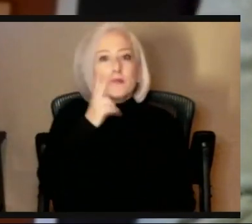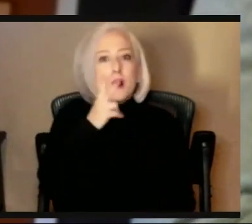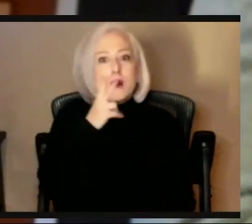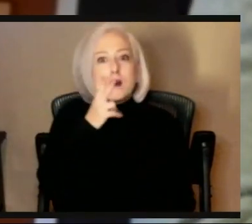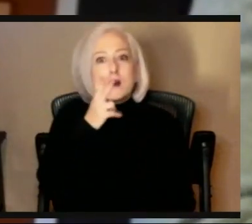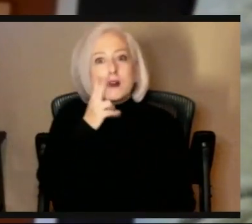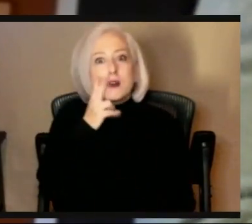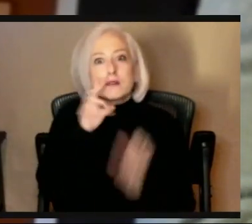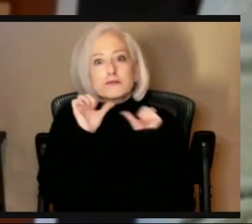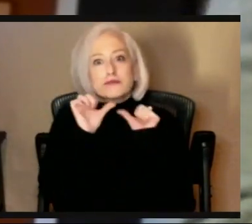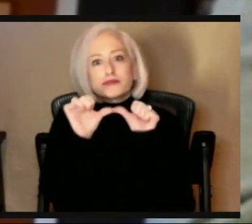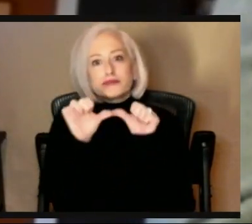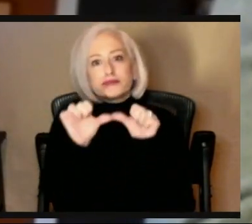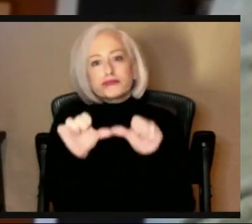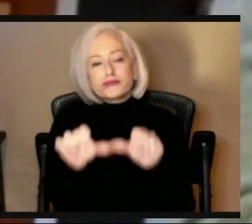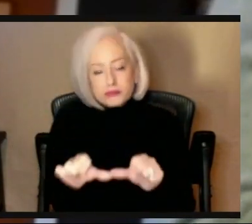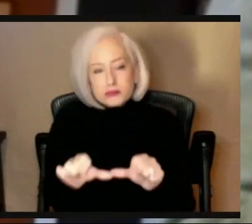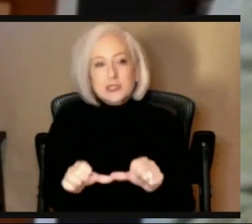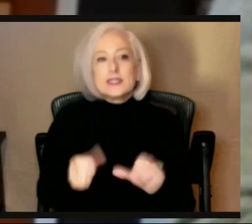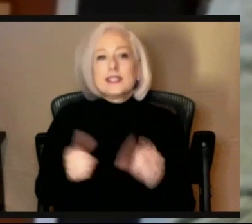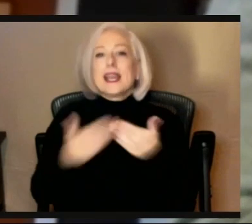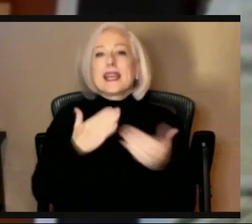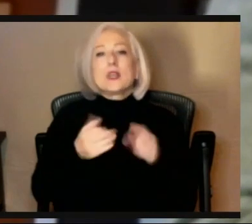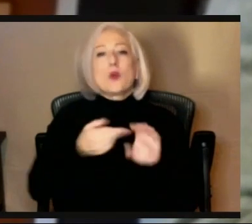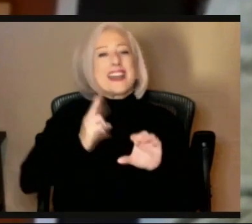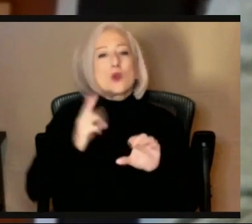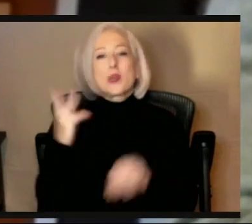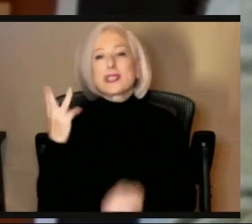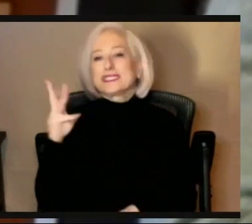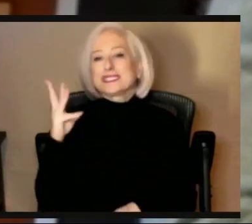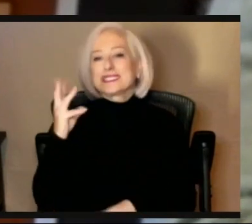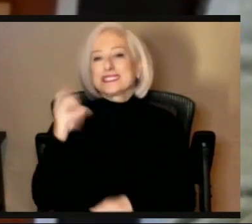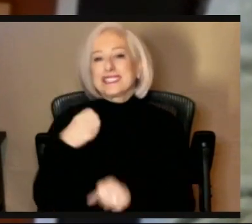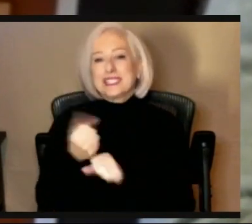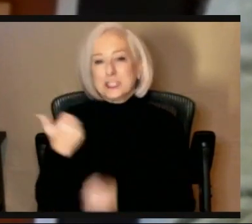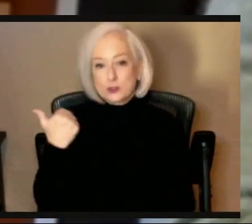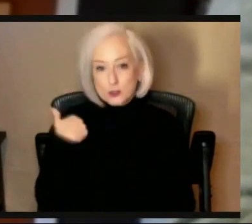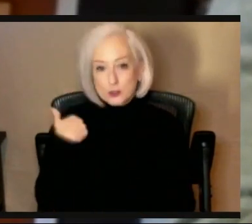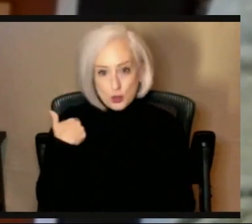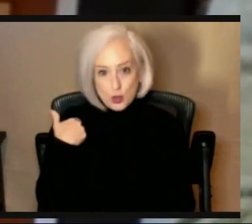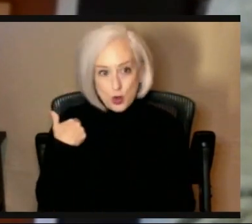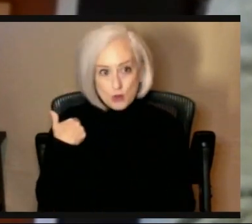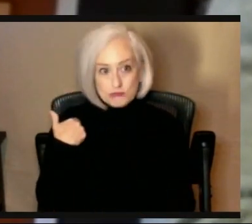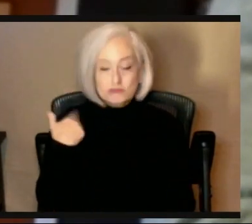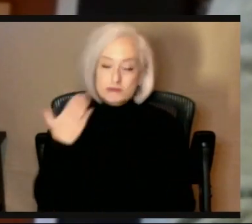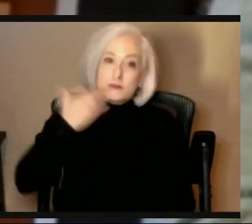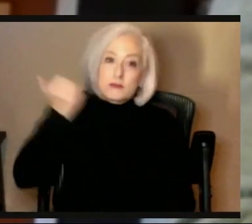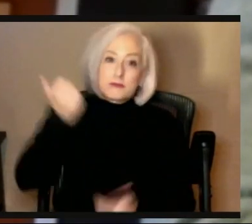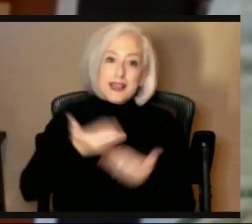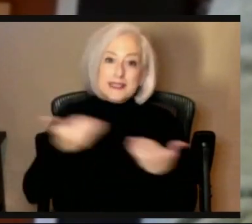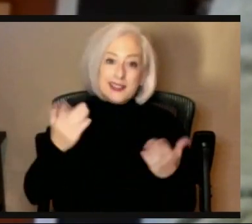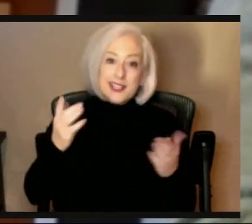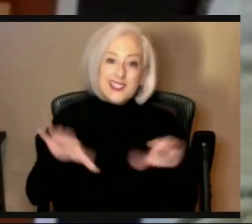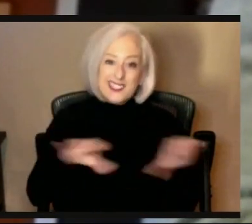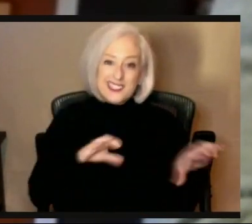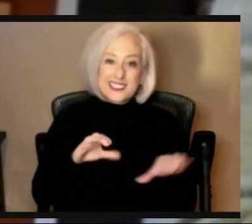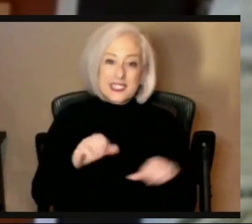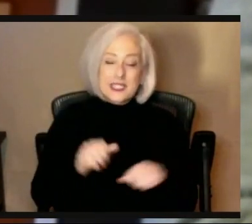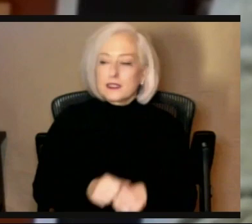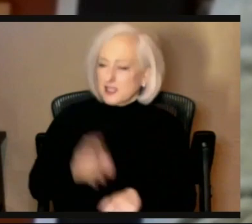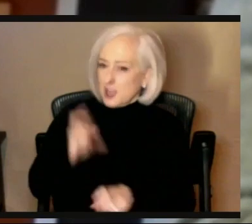over 16 years ago. And it was probably the best thing I ever did. How hard was it to